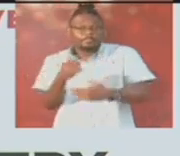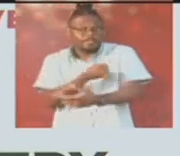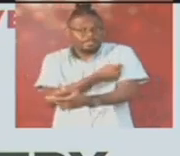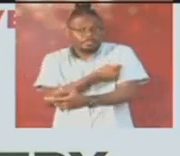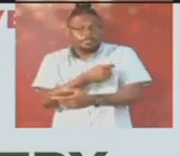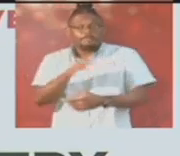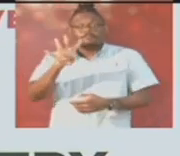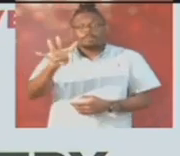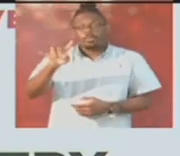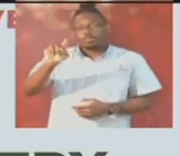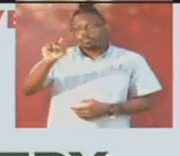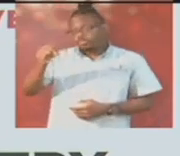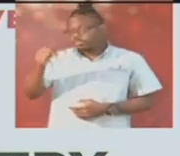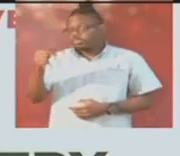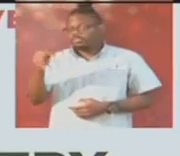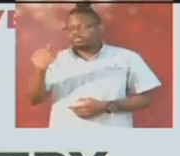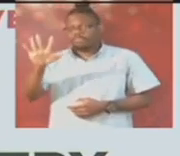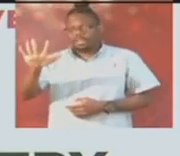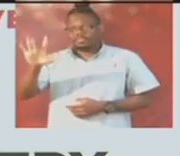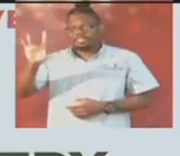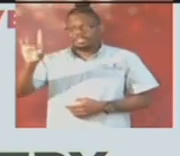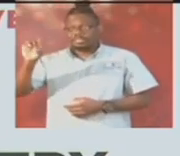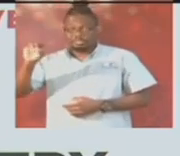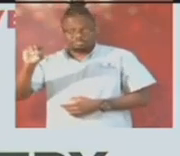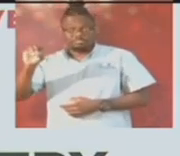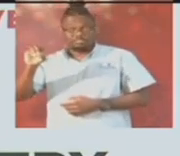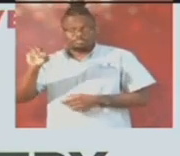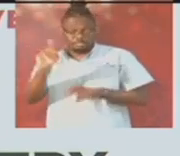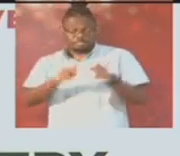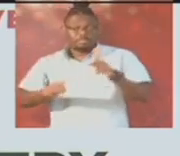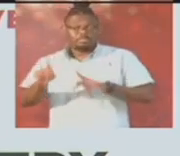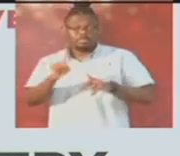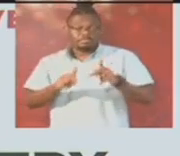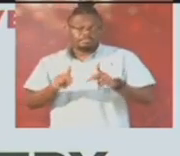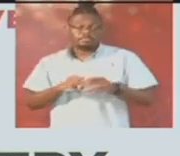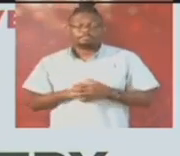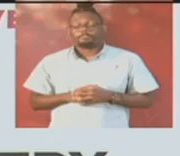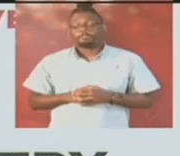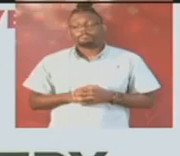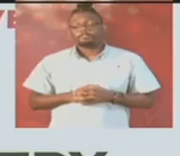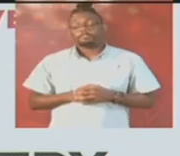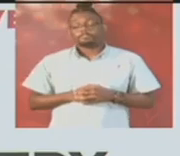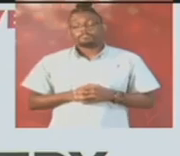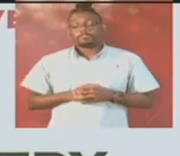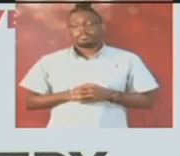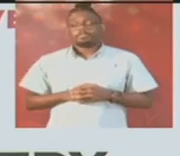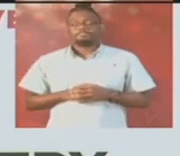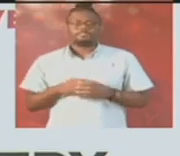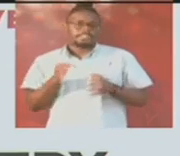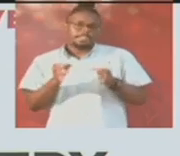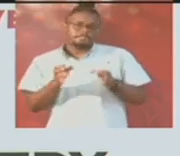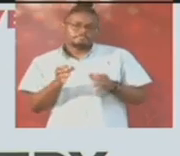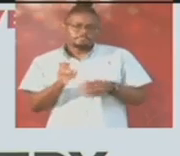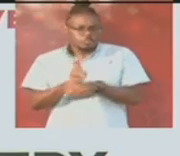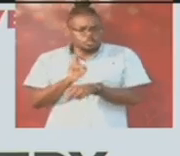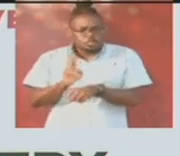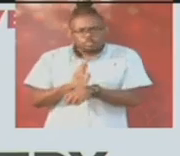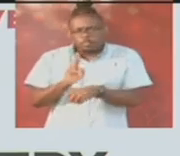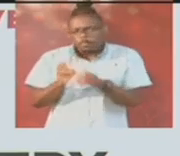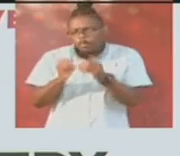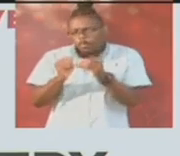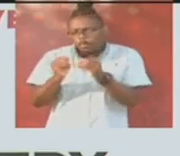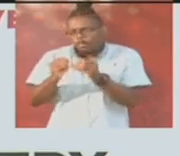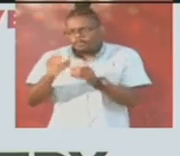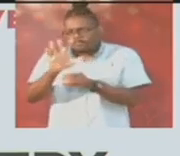41,580 persons. If we use an upper limit of 15% overage from